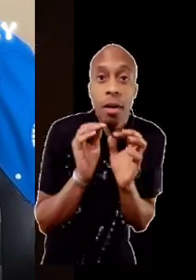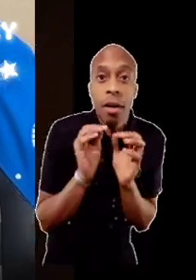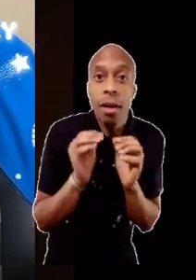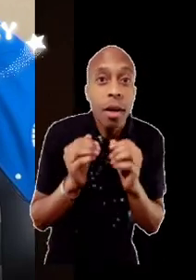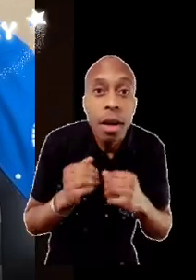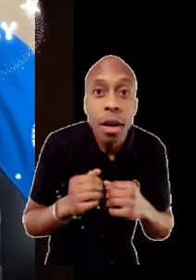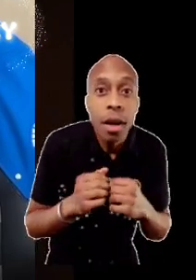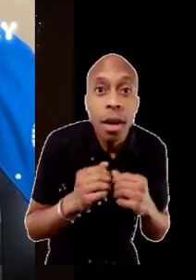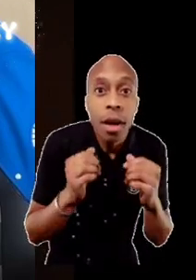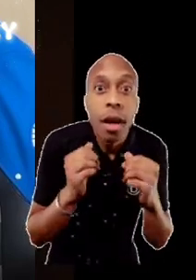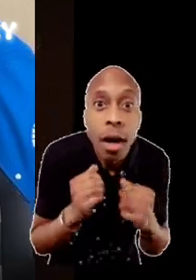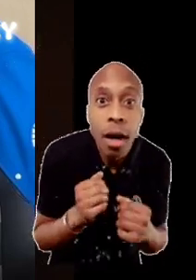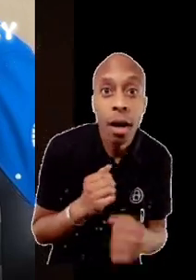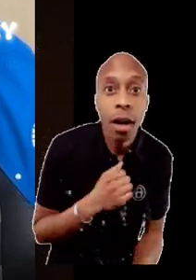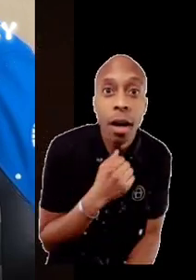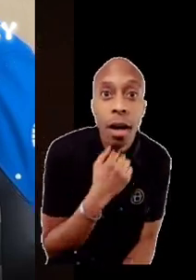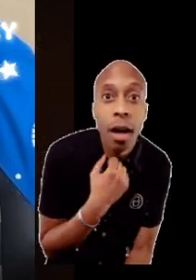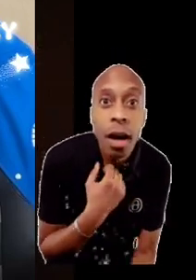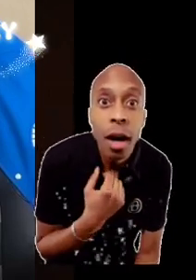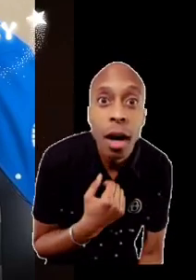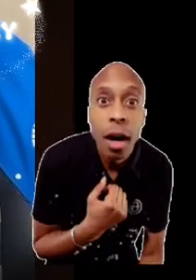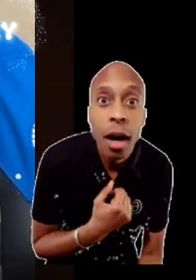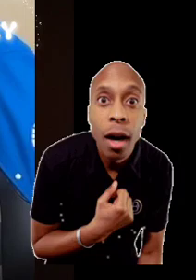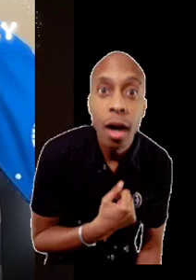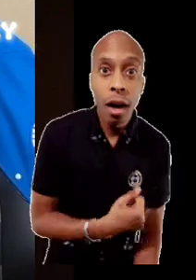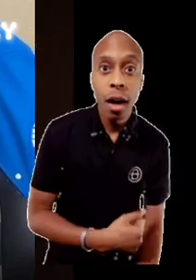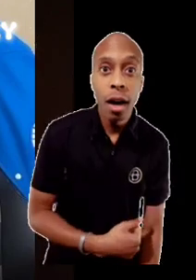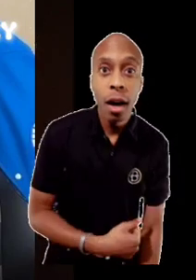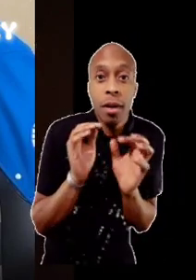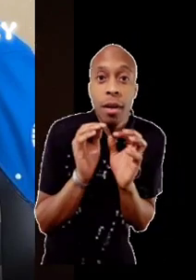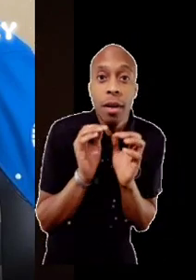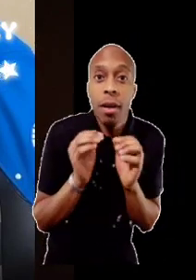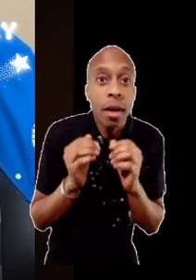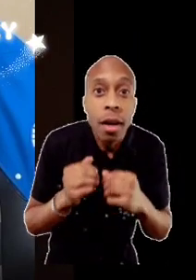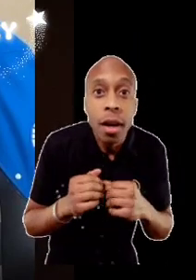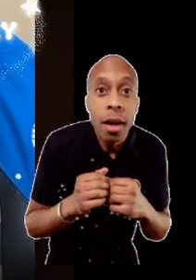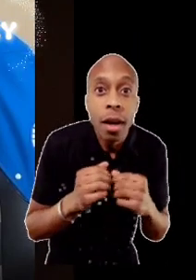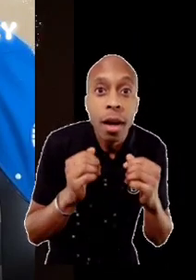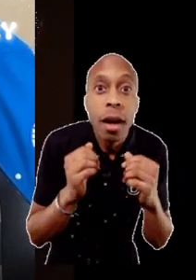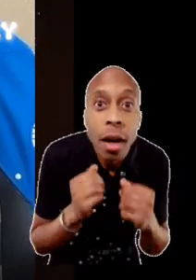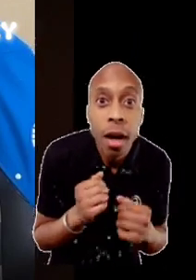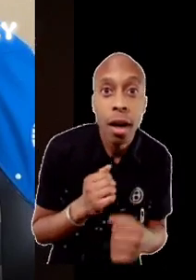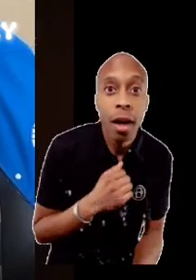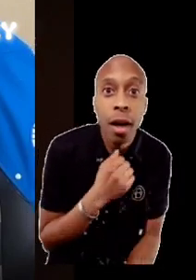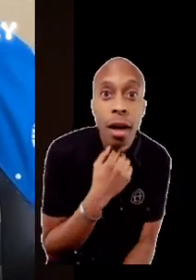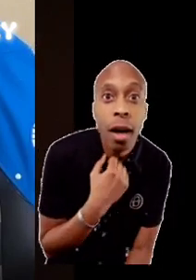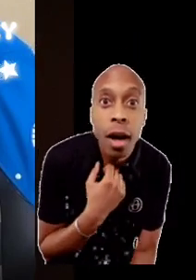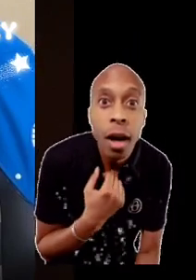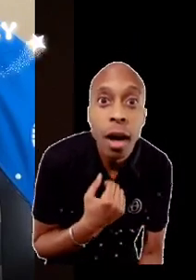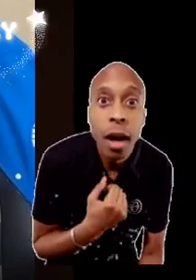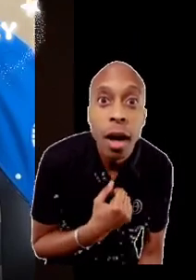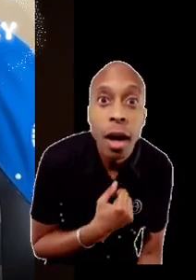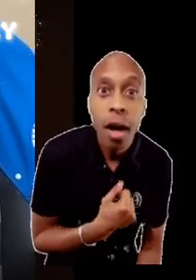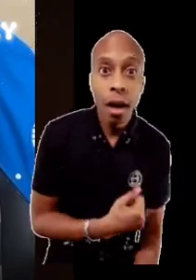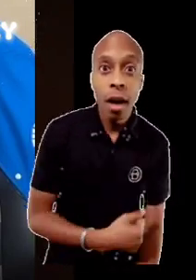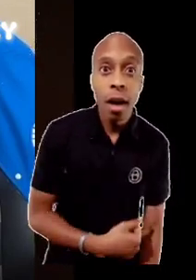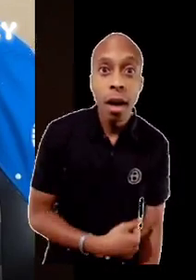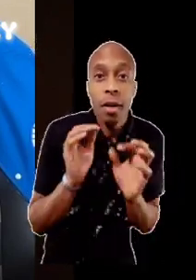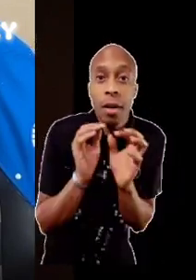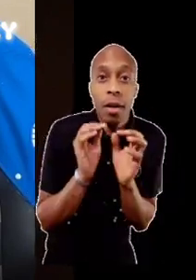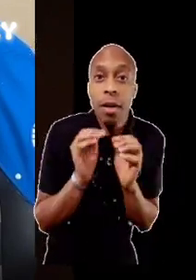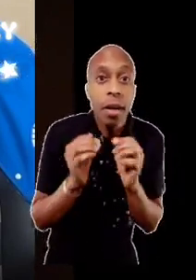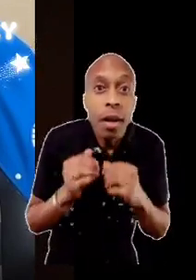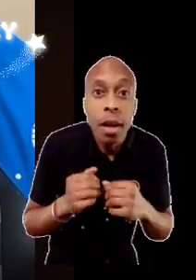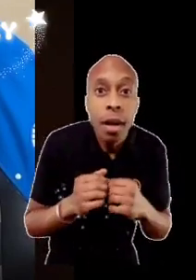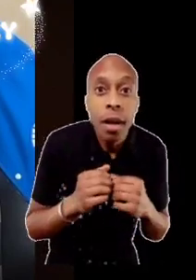hear no. Hear my daddy in my ears. Yes. You never know. Me no study no. You no